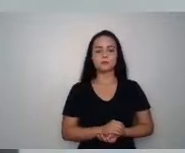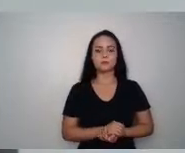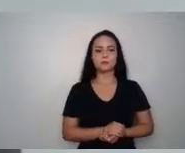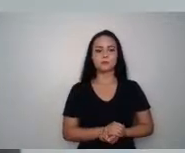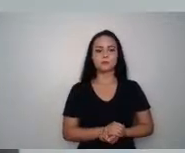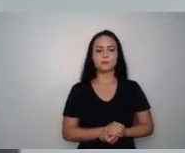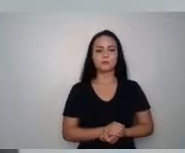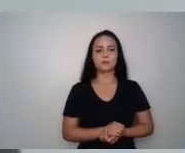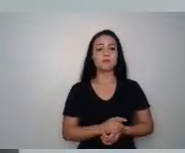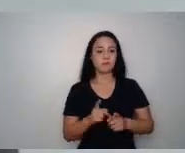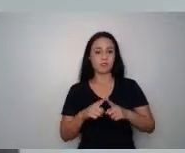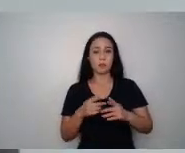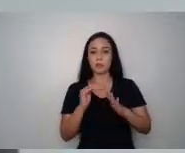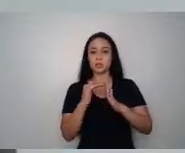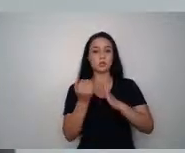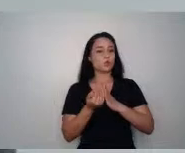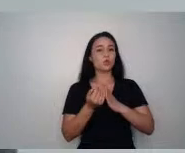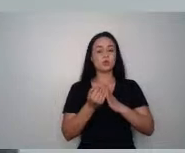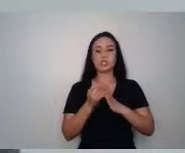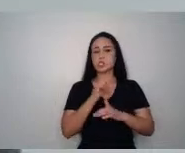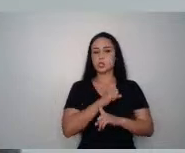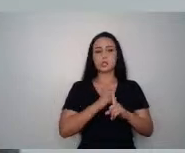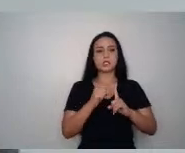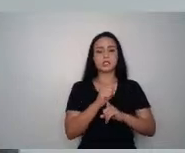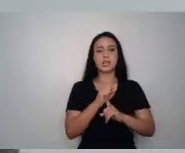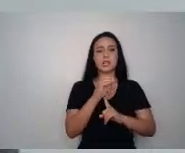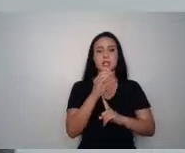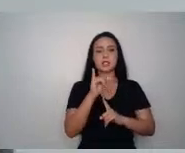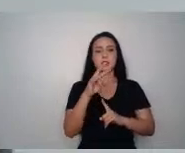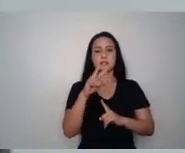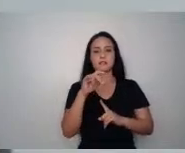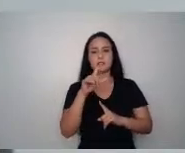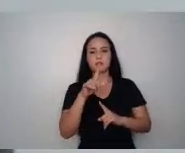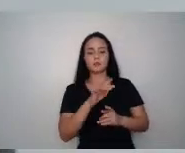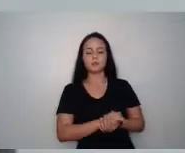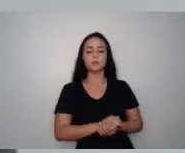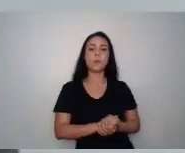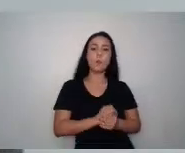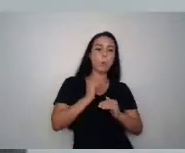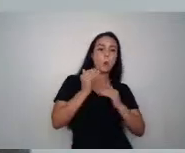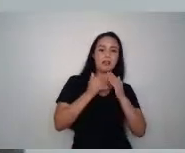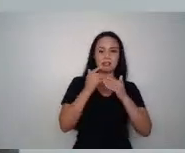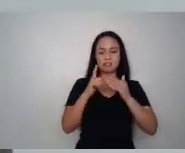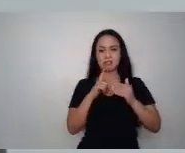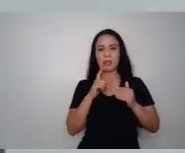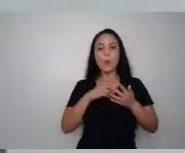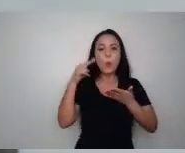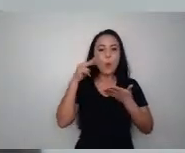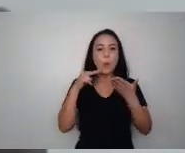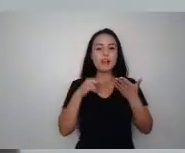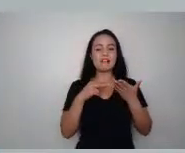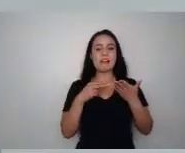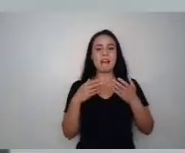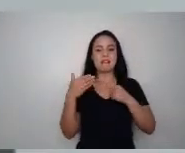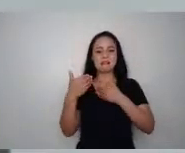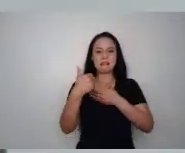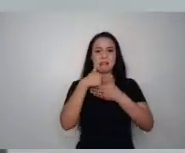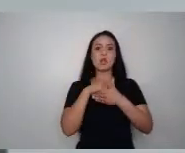the people who work with law, but for everyone in civil society too, this is important.